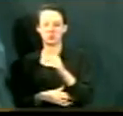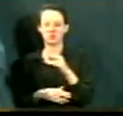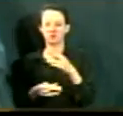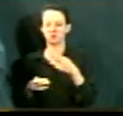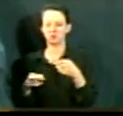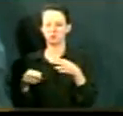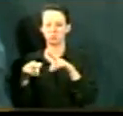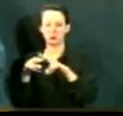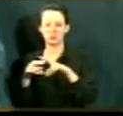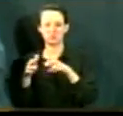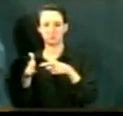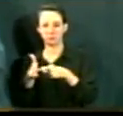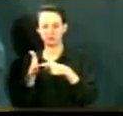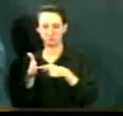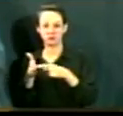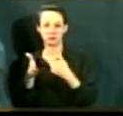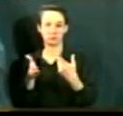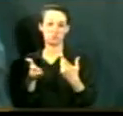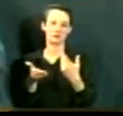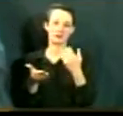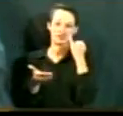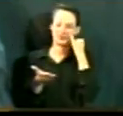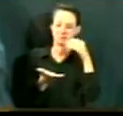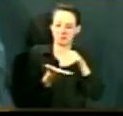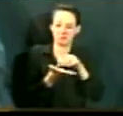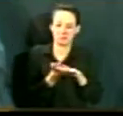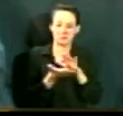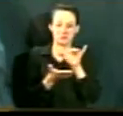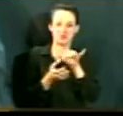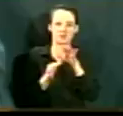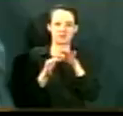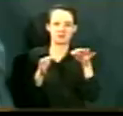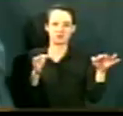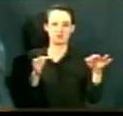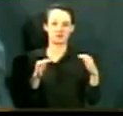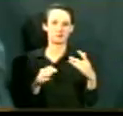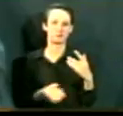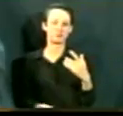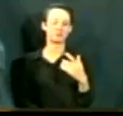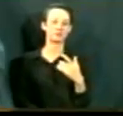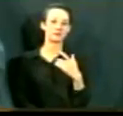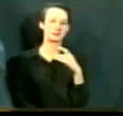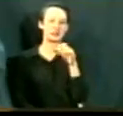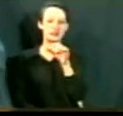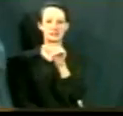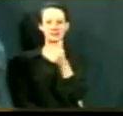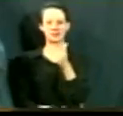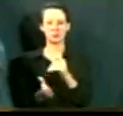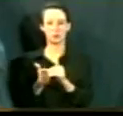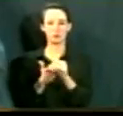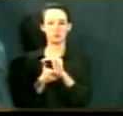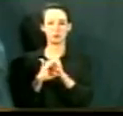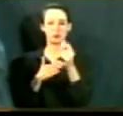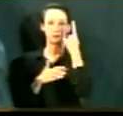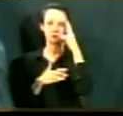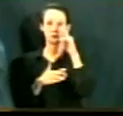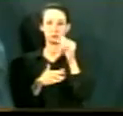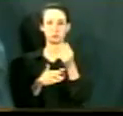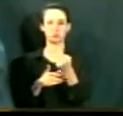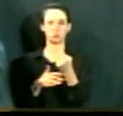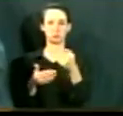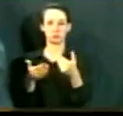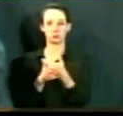know, in a way, it's a moot point. We got to come up with about $10 million for 2 new schools this coming year,